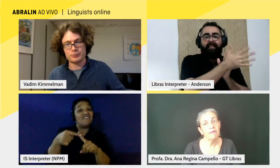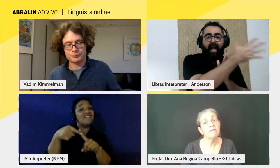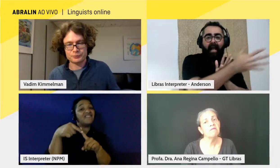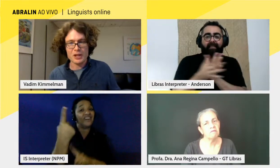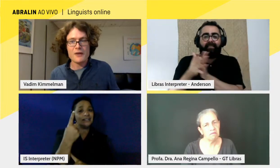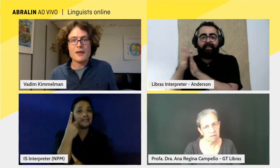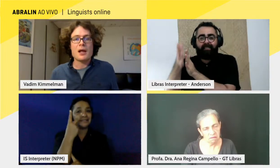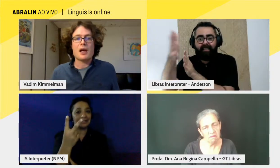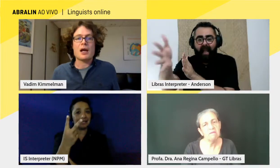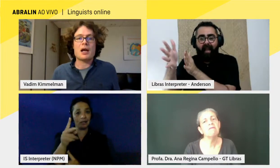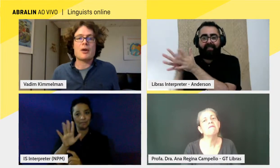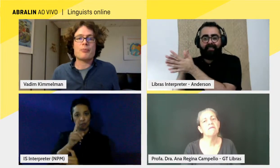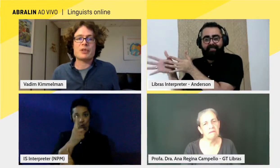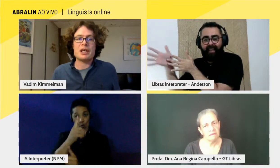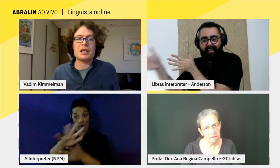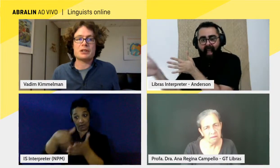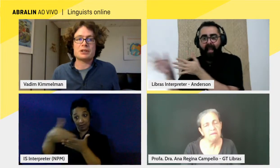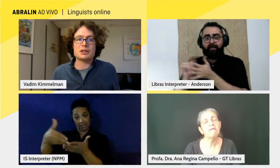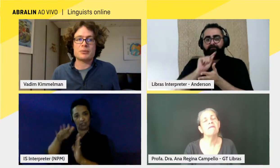language.